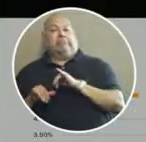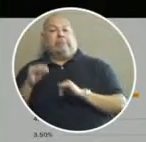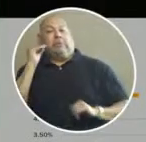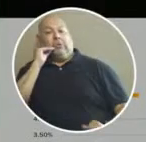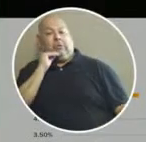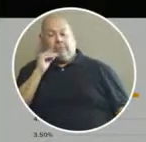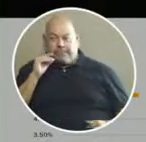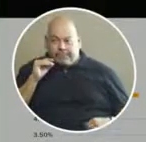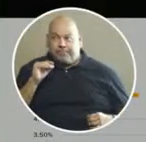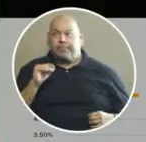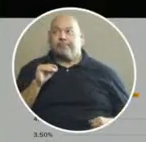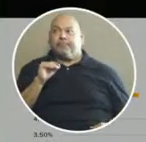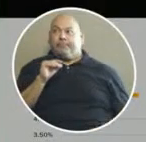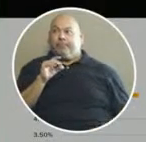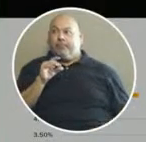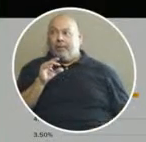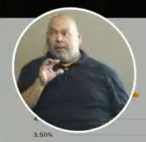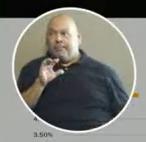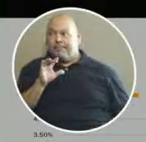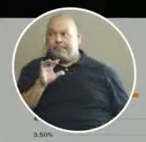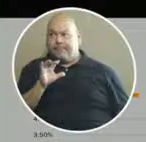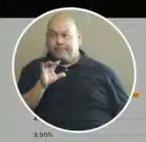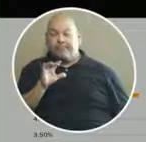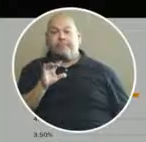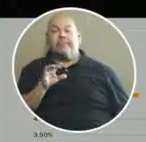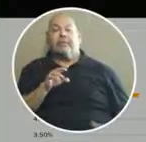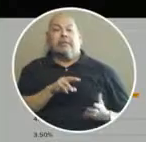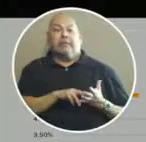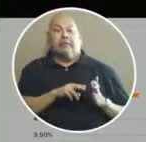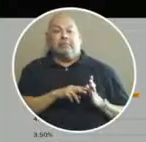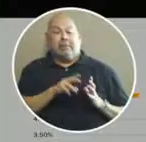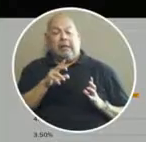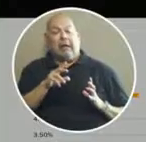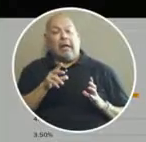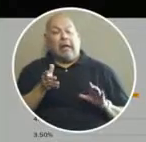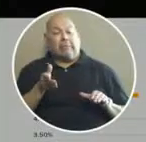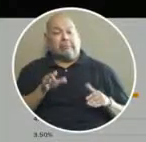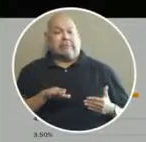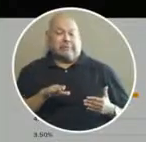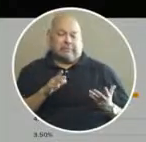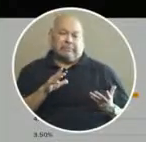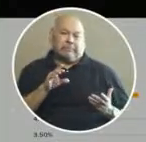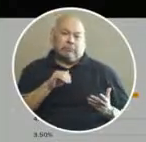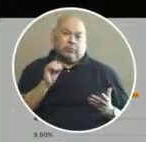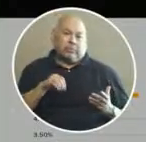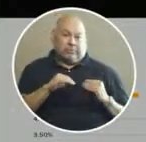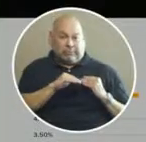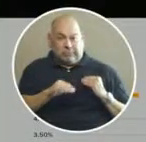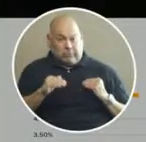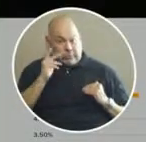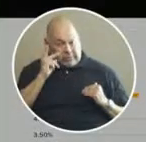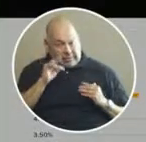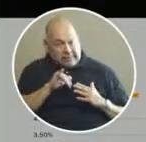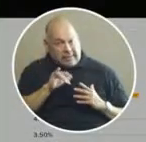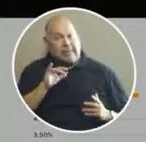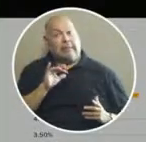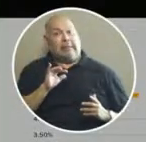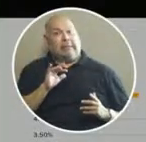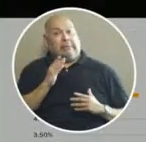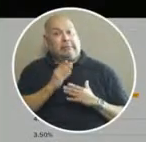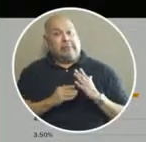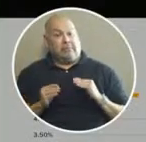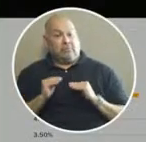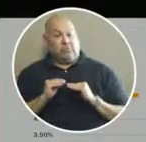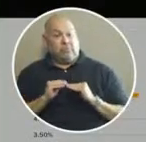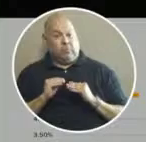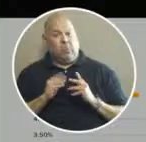Our case fatality rate, which is in the line of orange, it has been stable, even though we've seen that some